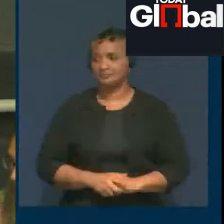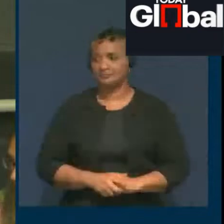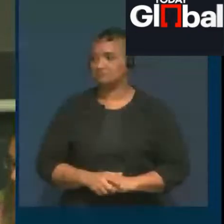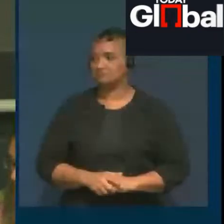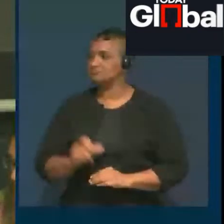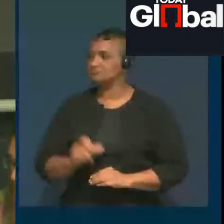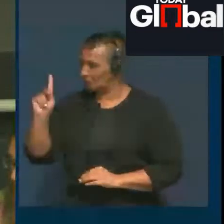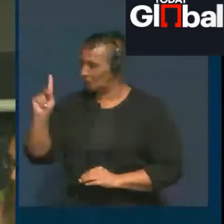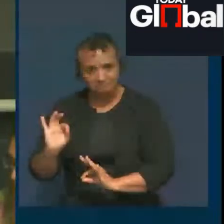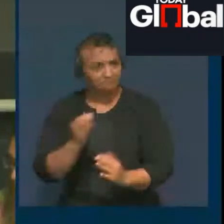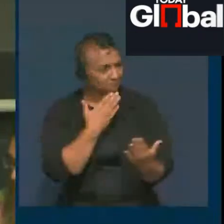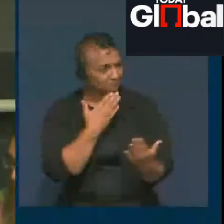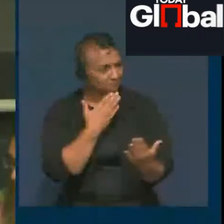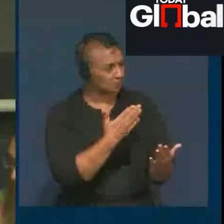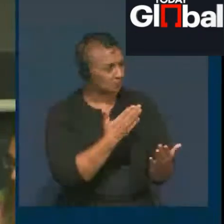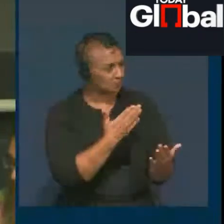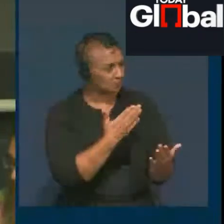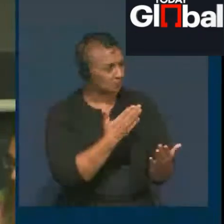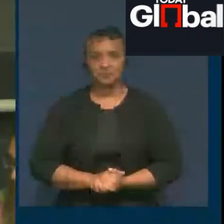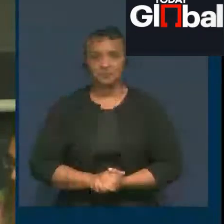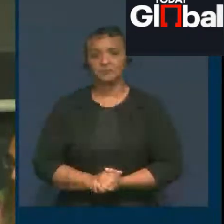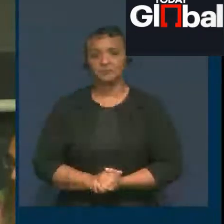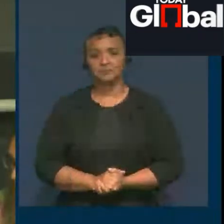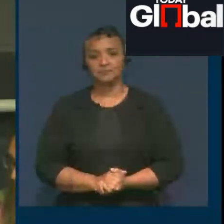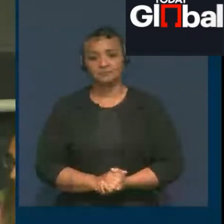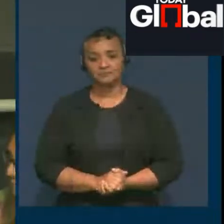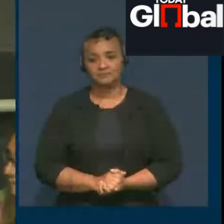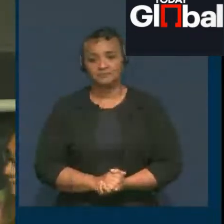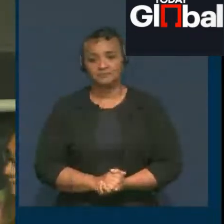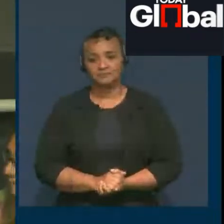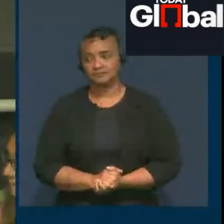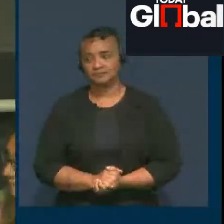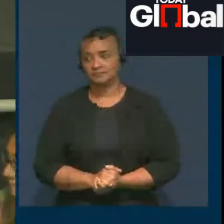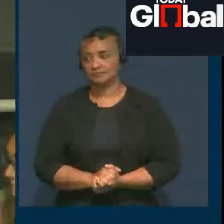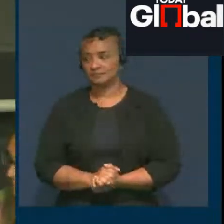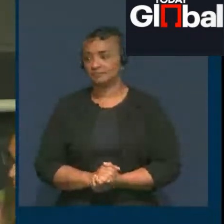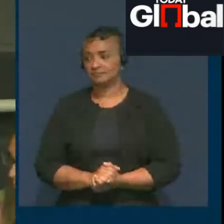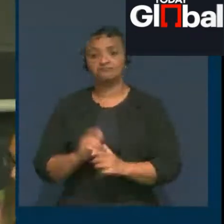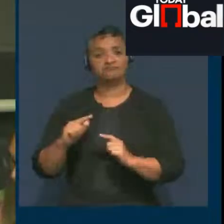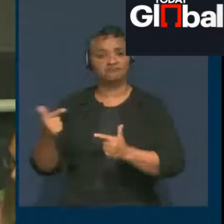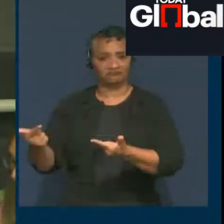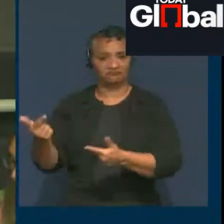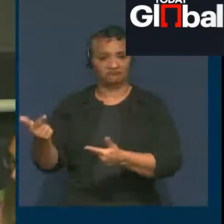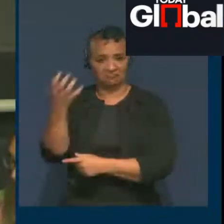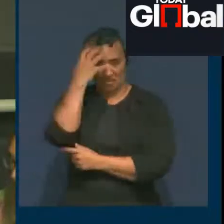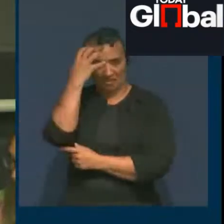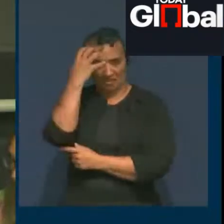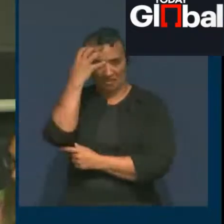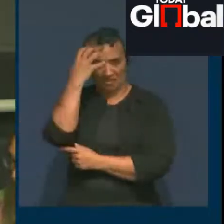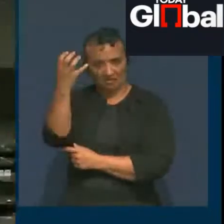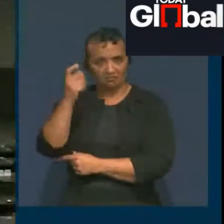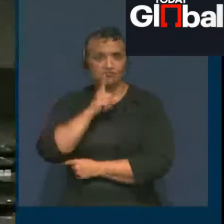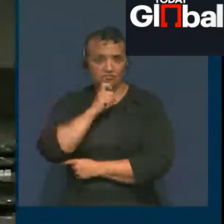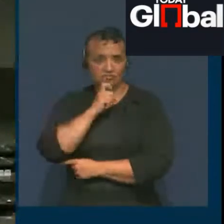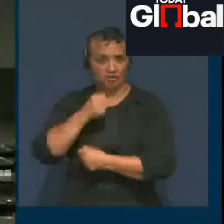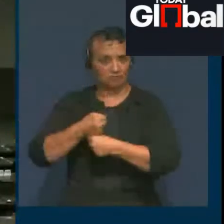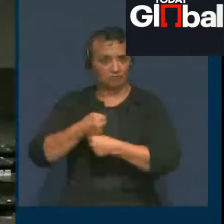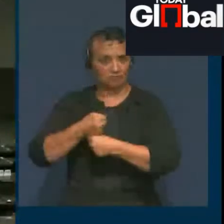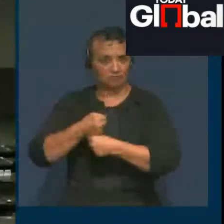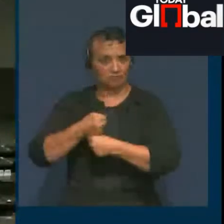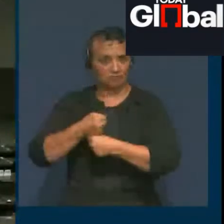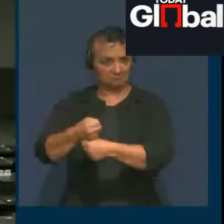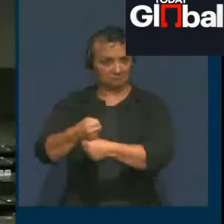you so much. So I would like to give the floor to the delegation to respond.